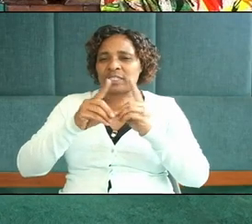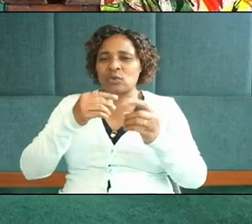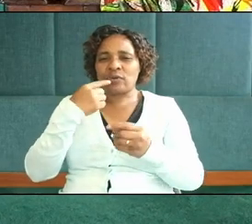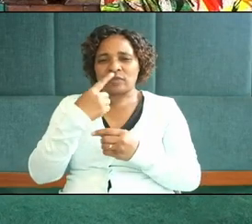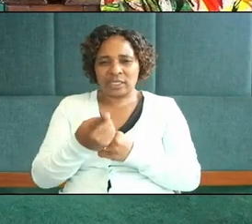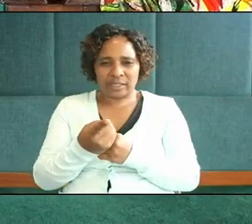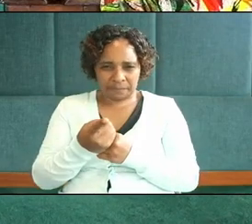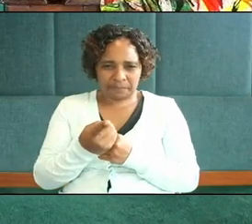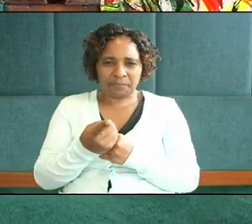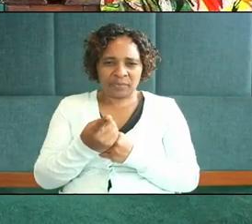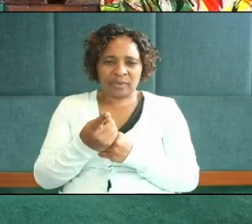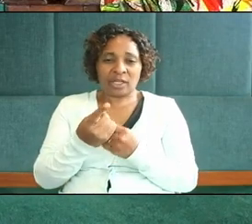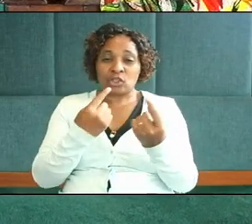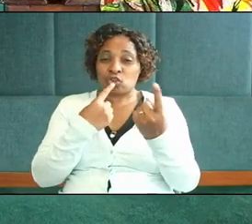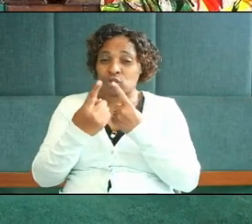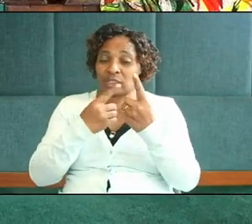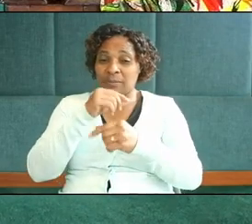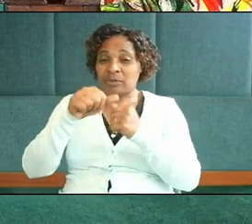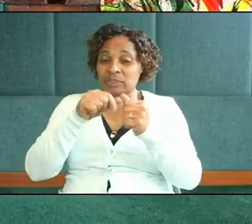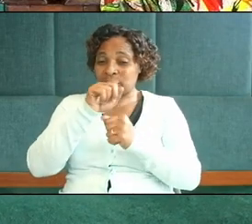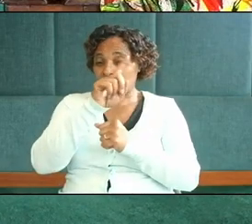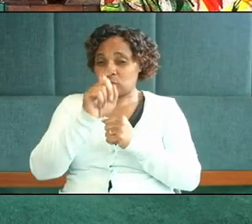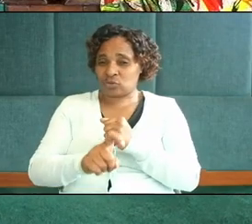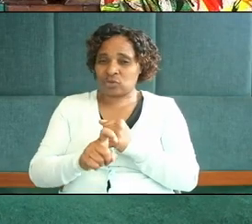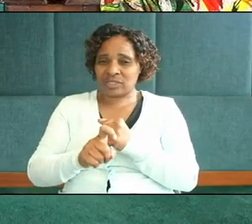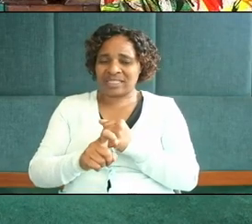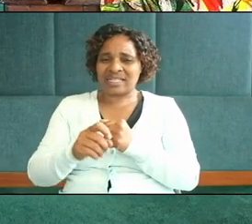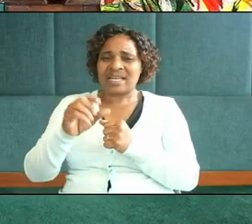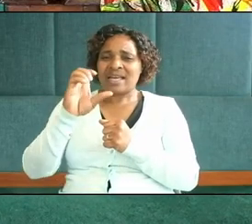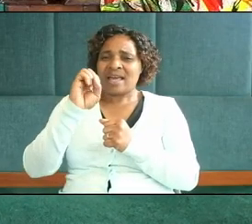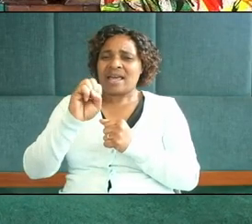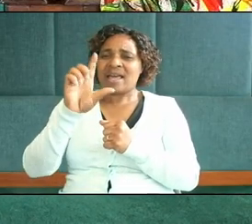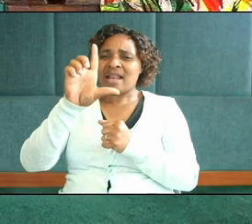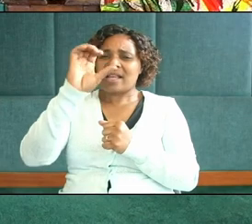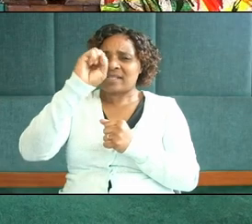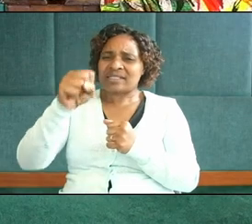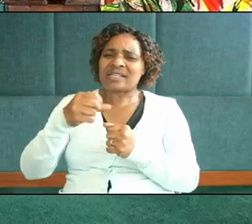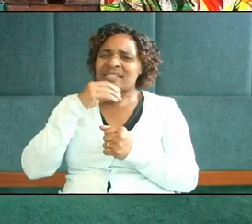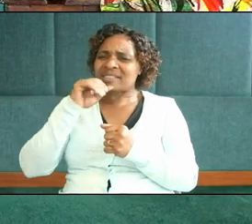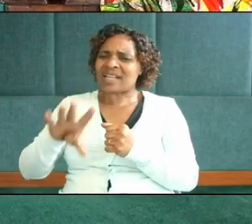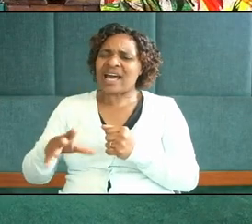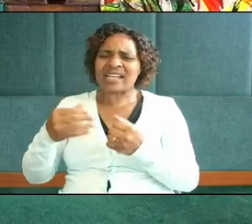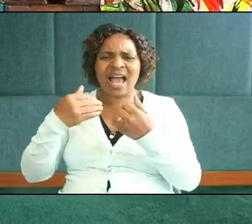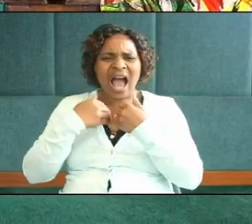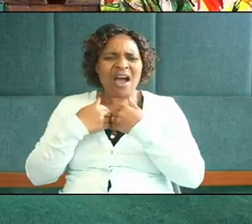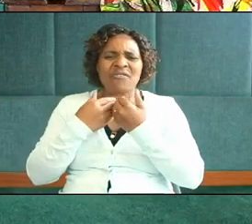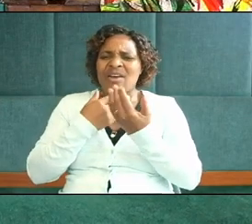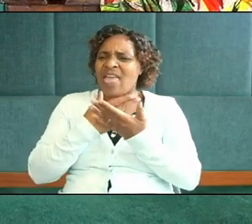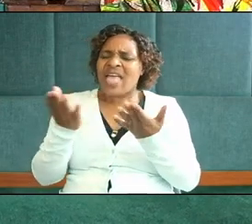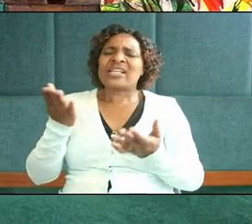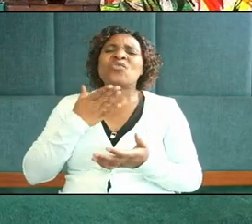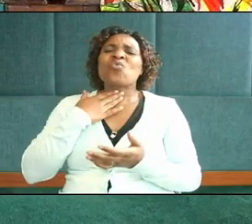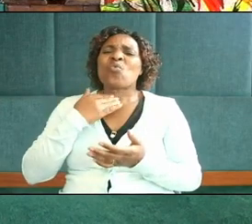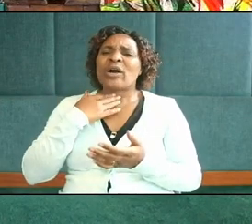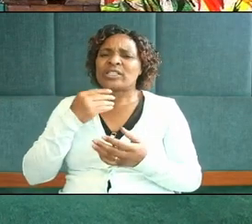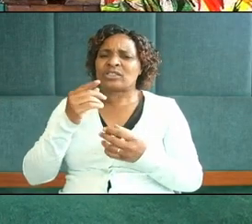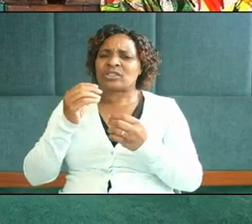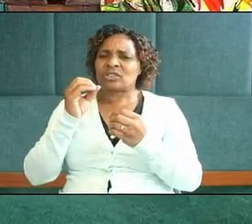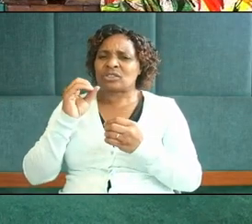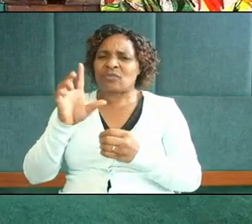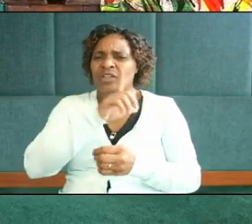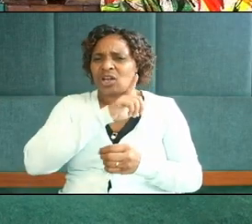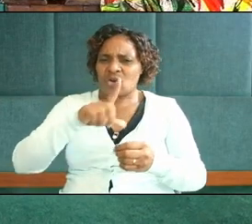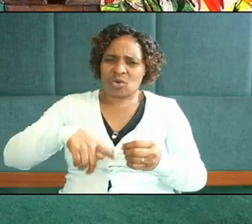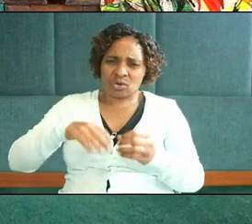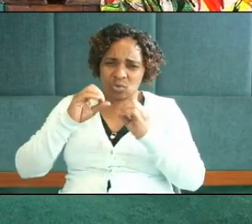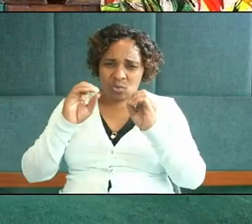that in that question, the Eli's sons had no regard for the Lord. What would this look like for us today? And I'll